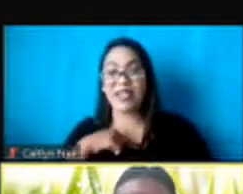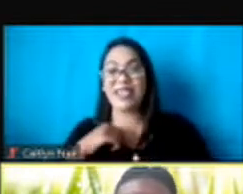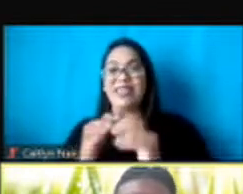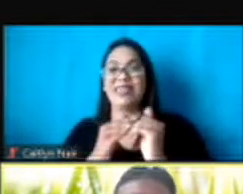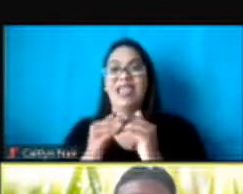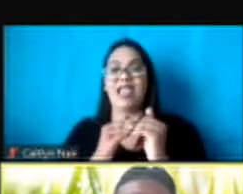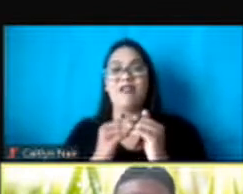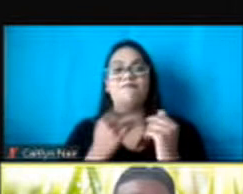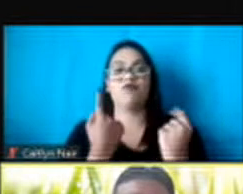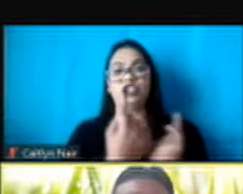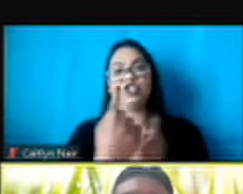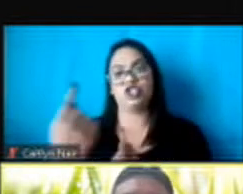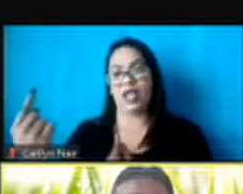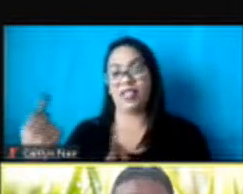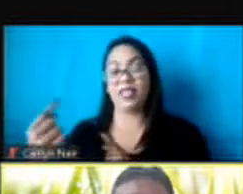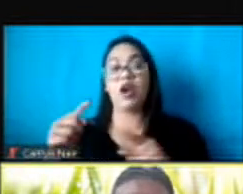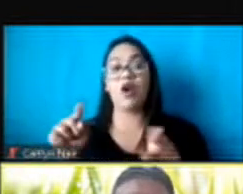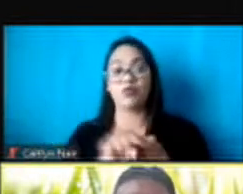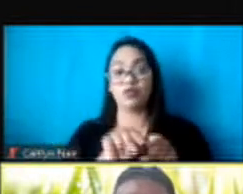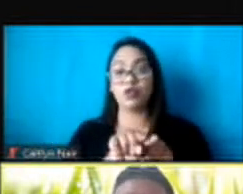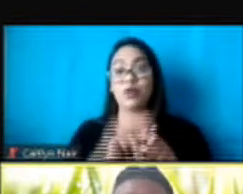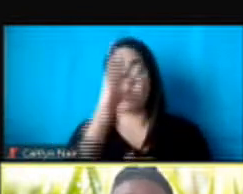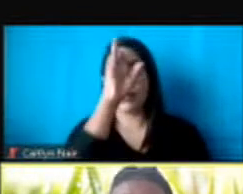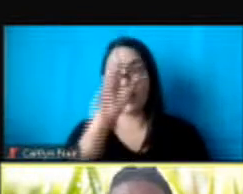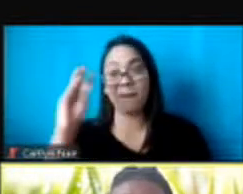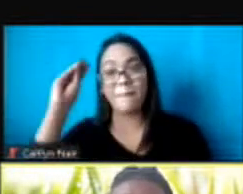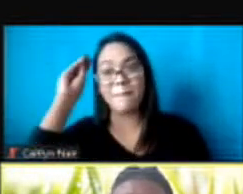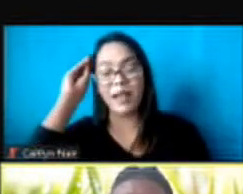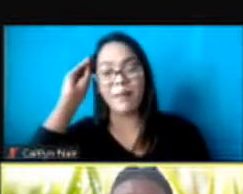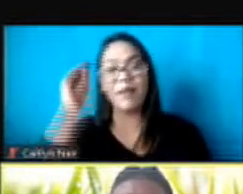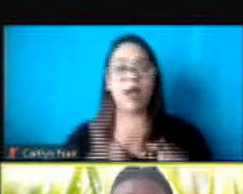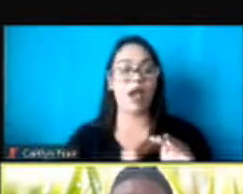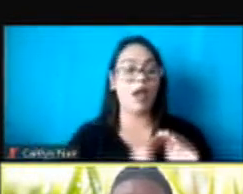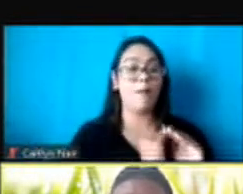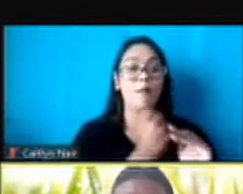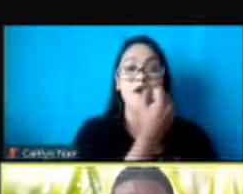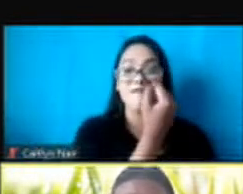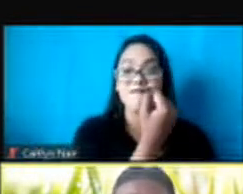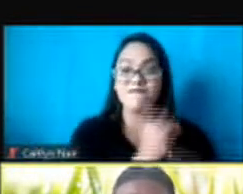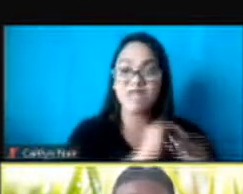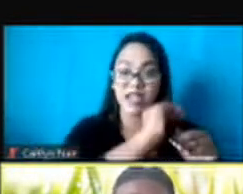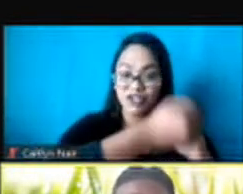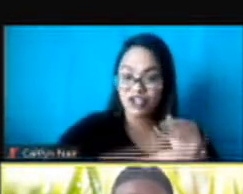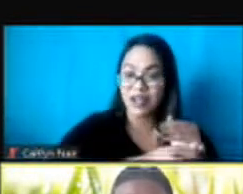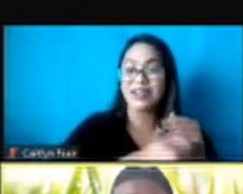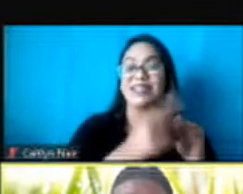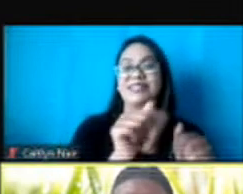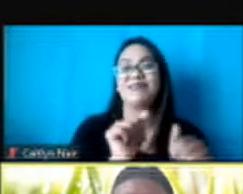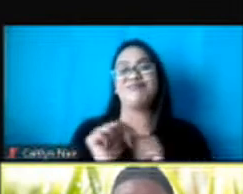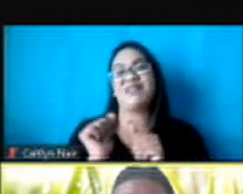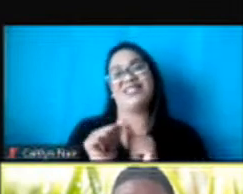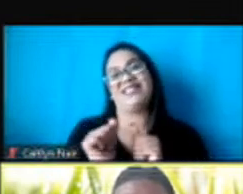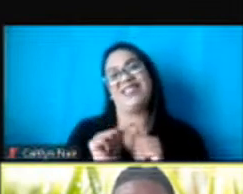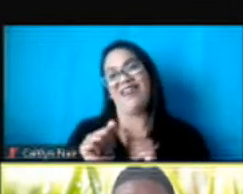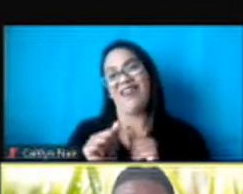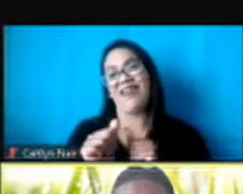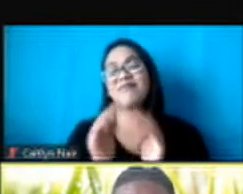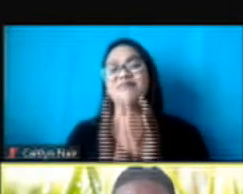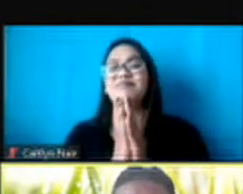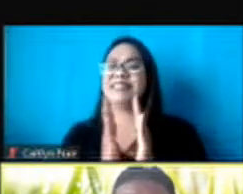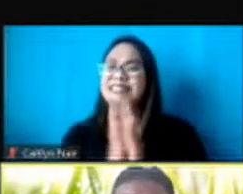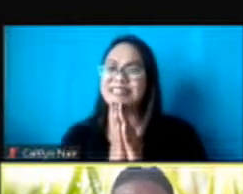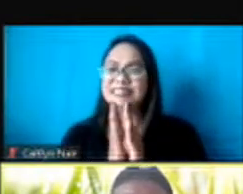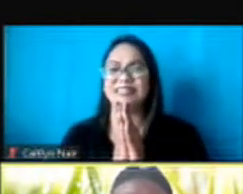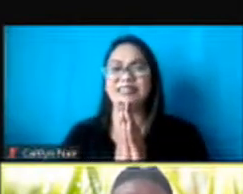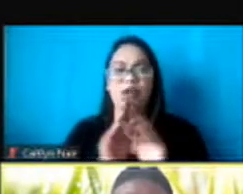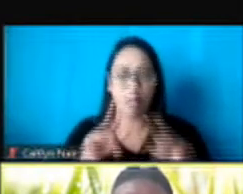all is said and done, remember that prevention is far better than cure. So if you can avoid becoming a trauma statistic